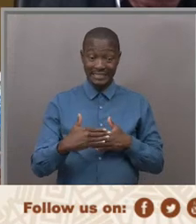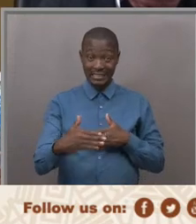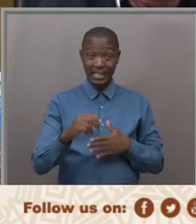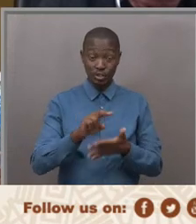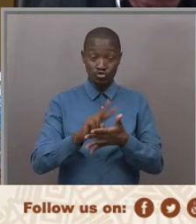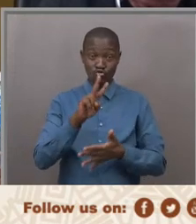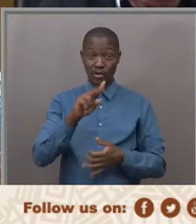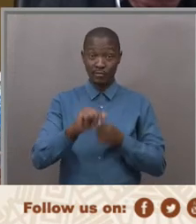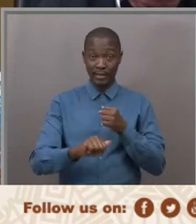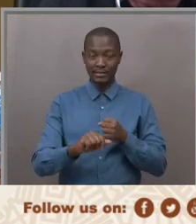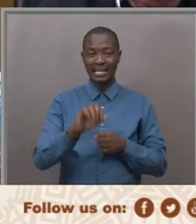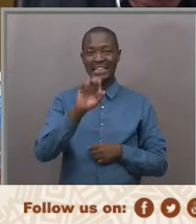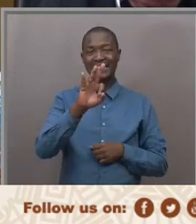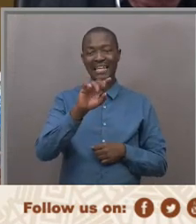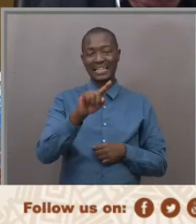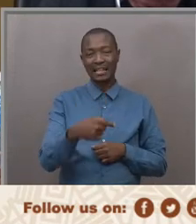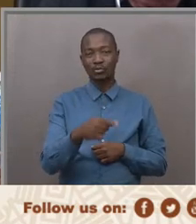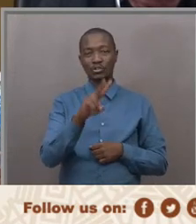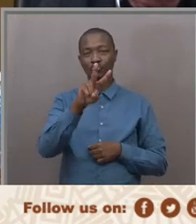total,